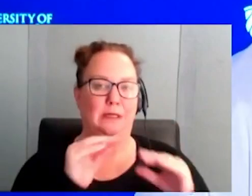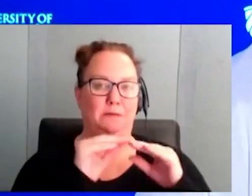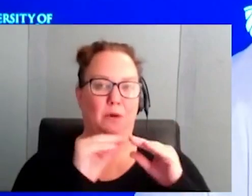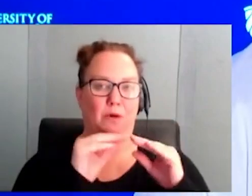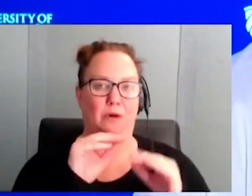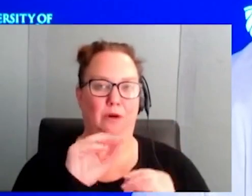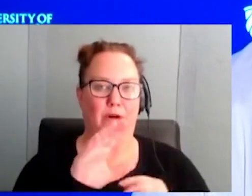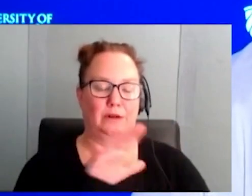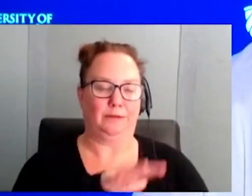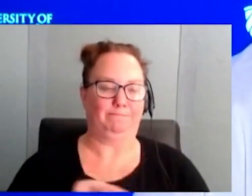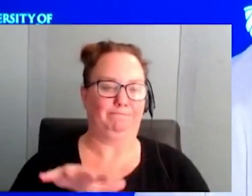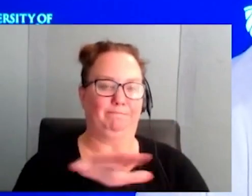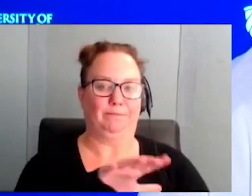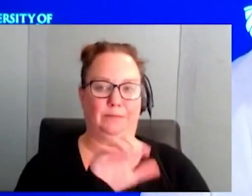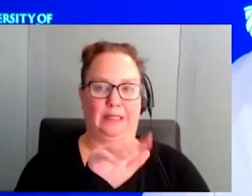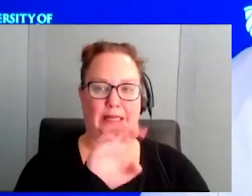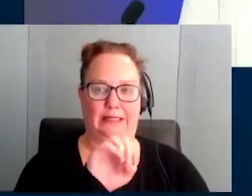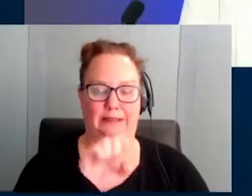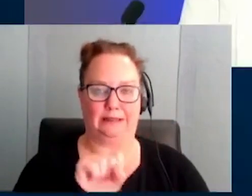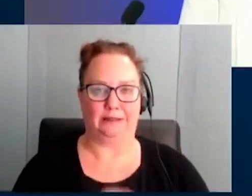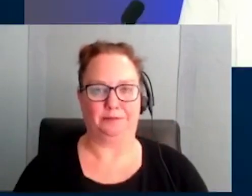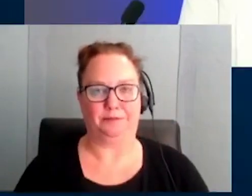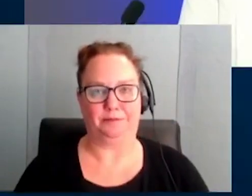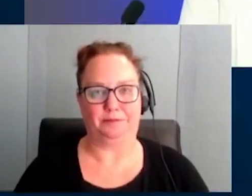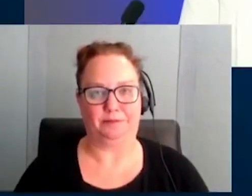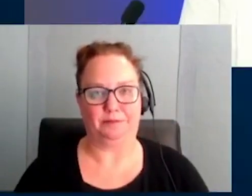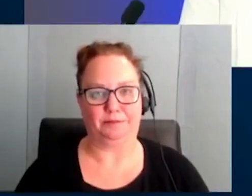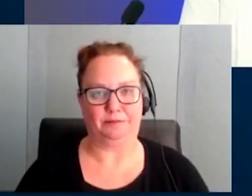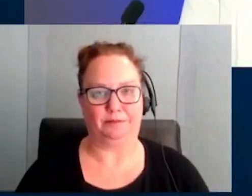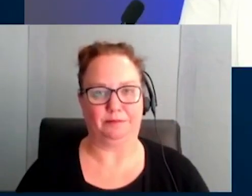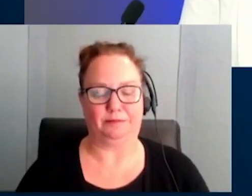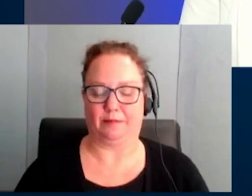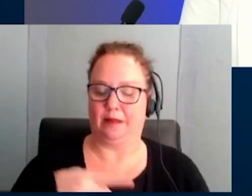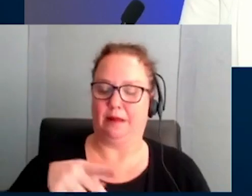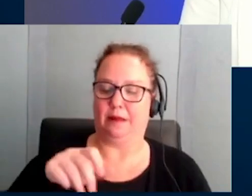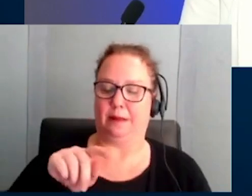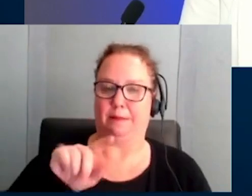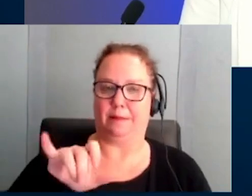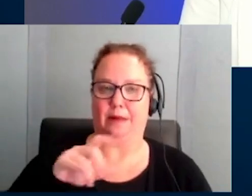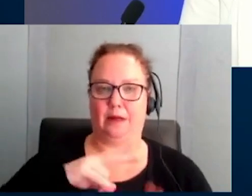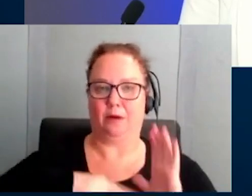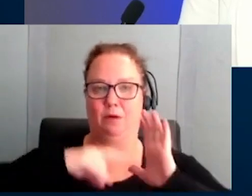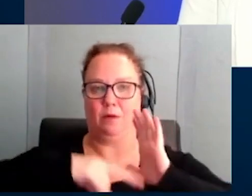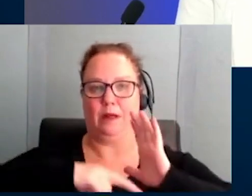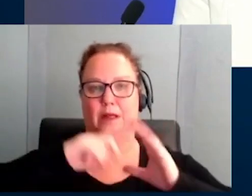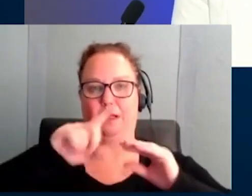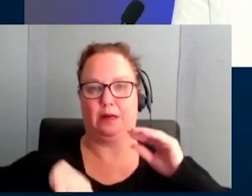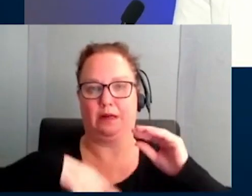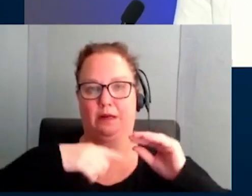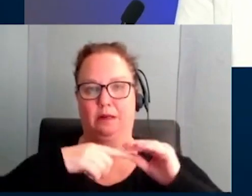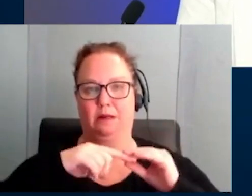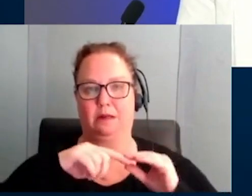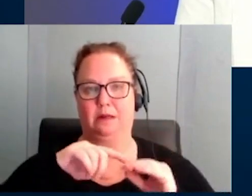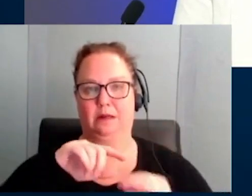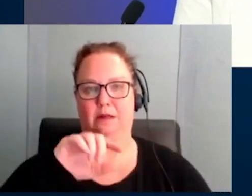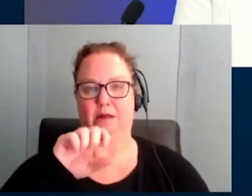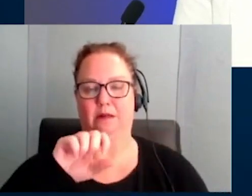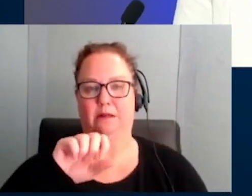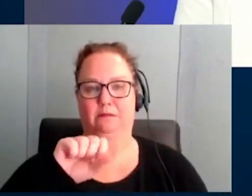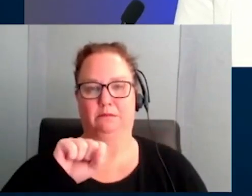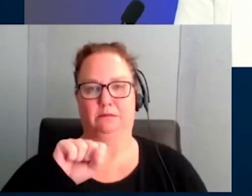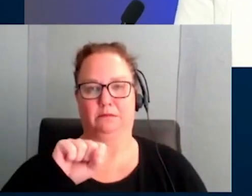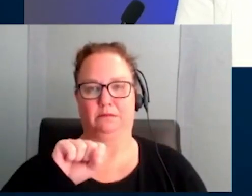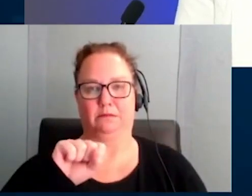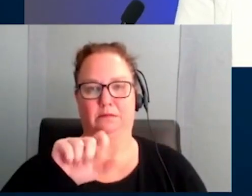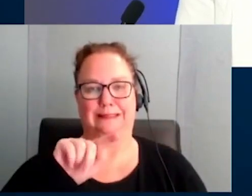around the metro area as well. All right, Patty has a question. I just read about the stealth Omicron